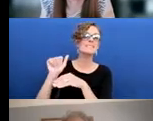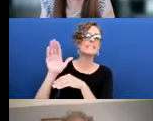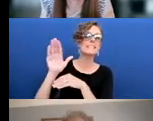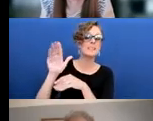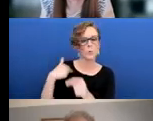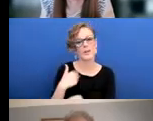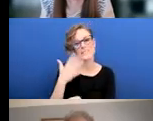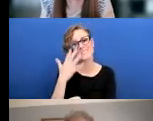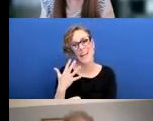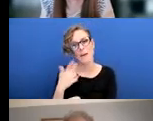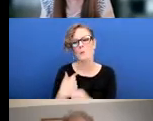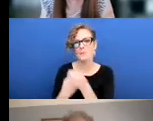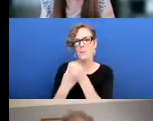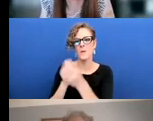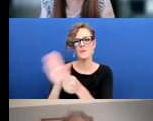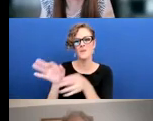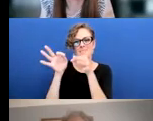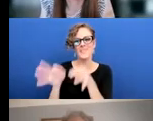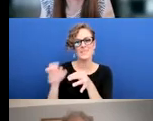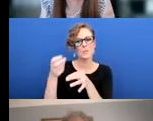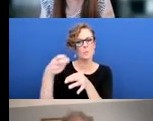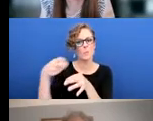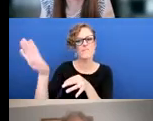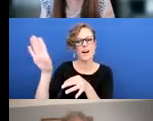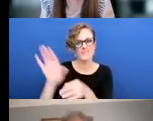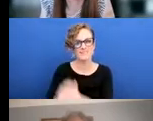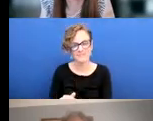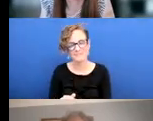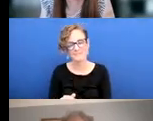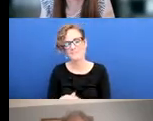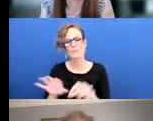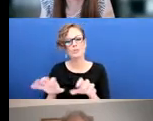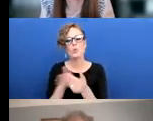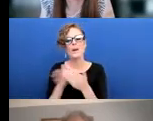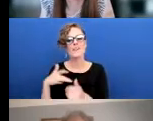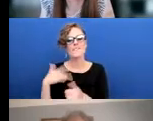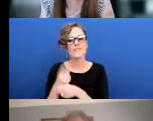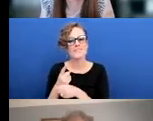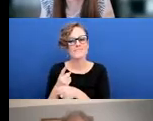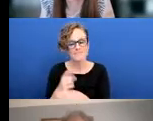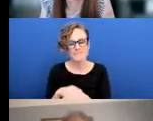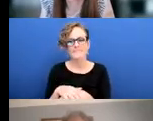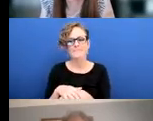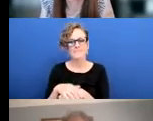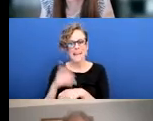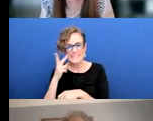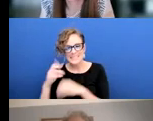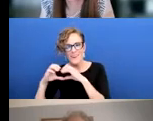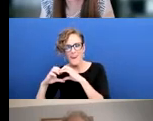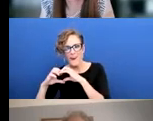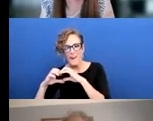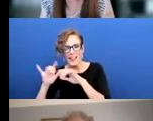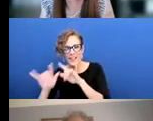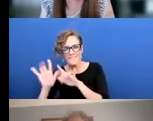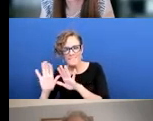Y nos da tristeza, pero la apoyamos en sus próximos pasos. So yes, sending lots of love. For those of you who have